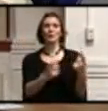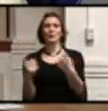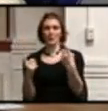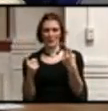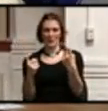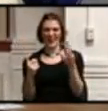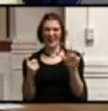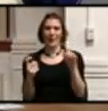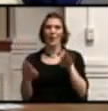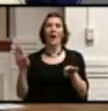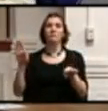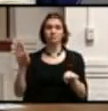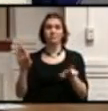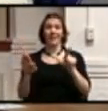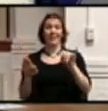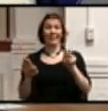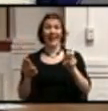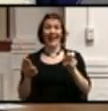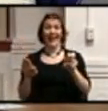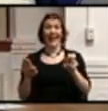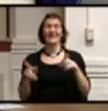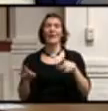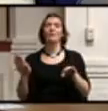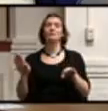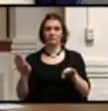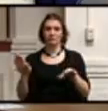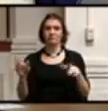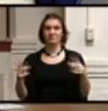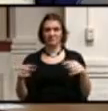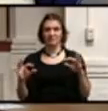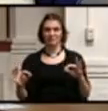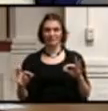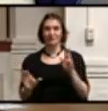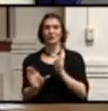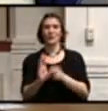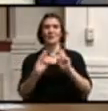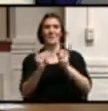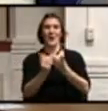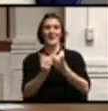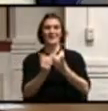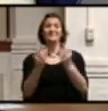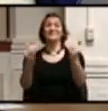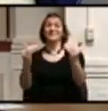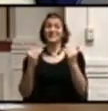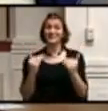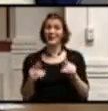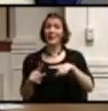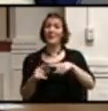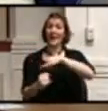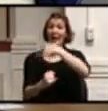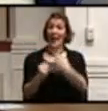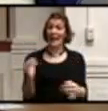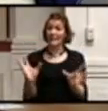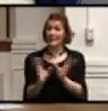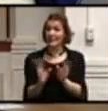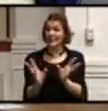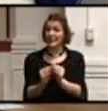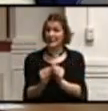that happening here at the Select Board meeting. We will be scheduling also at the end of this meeting